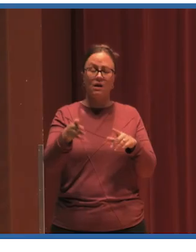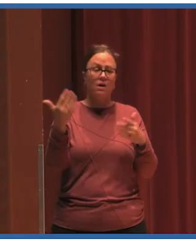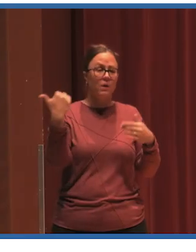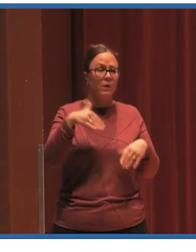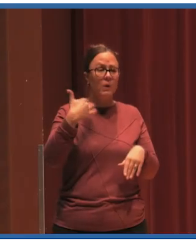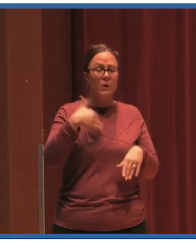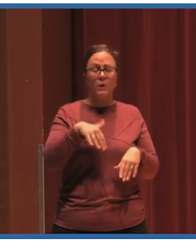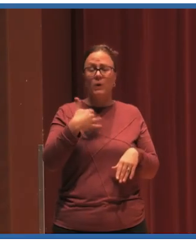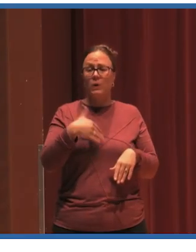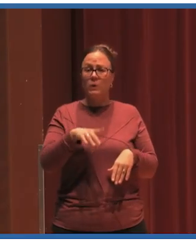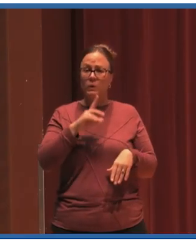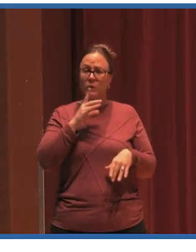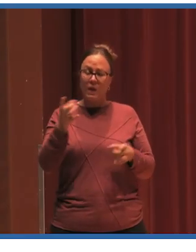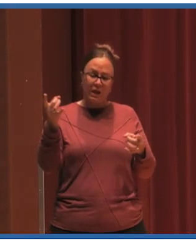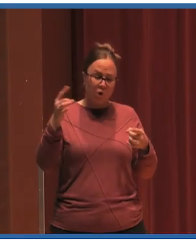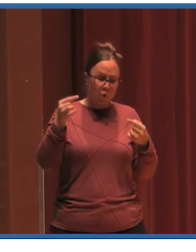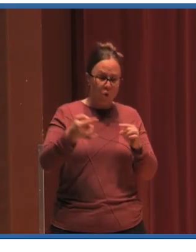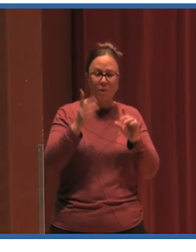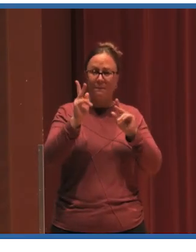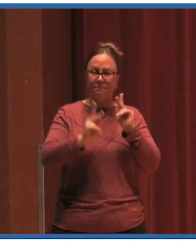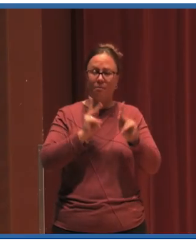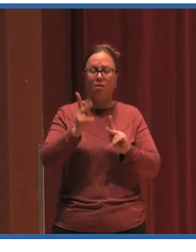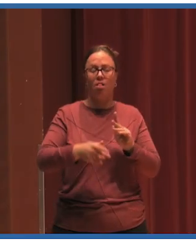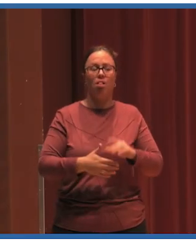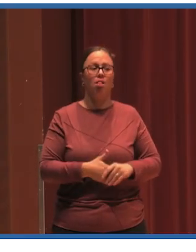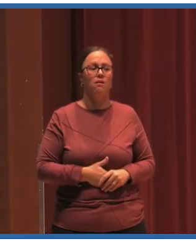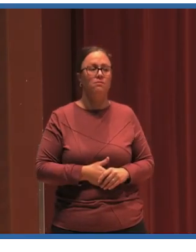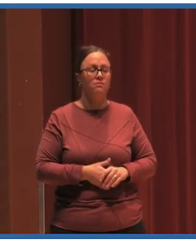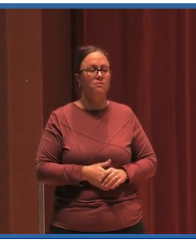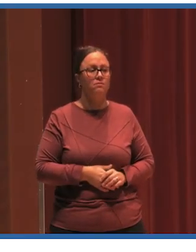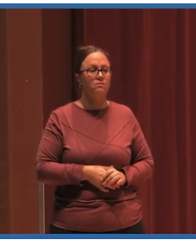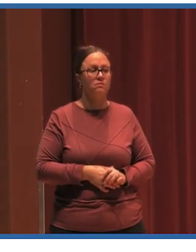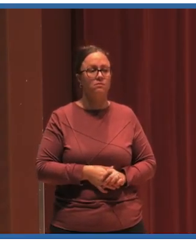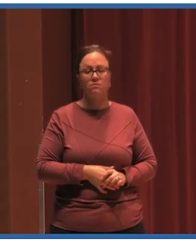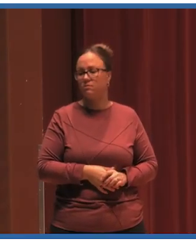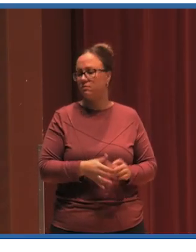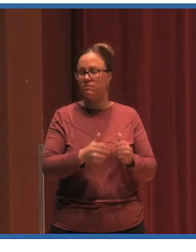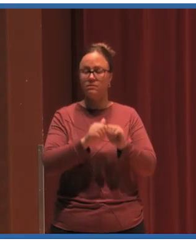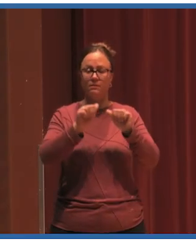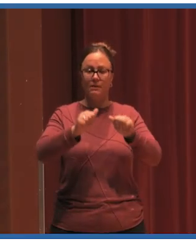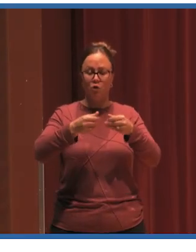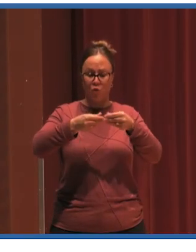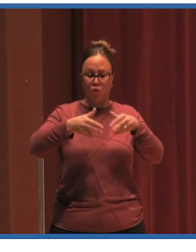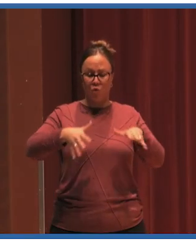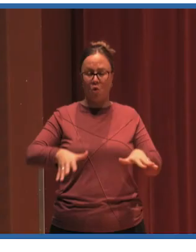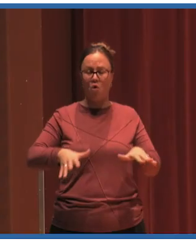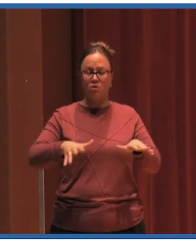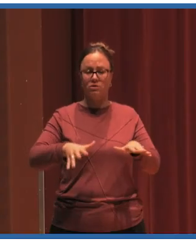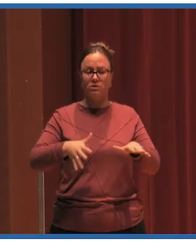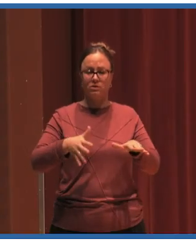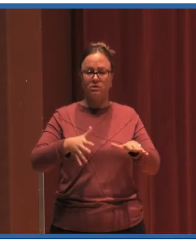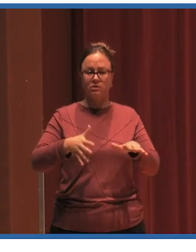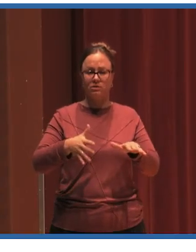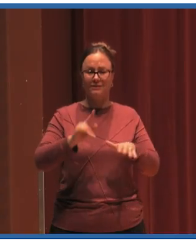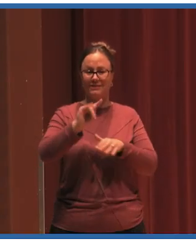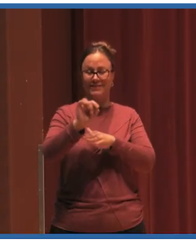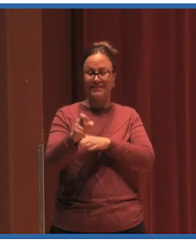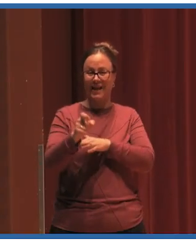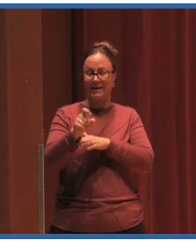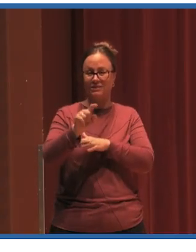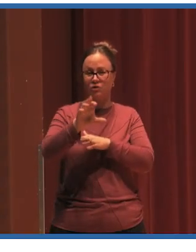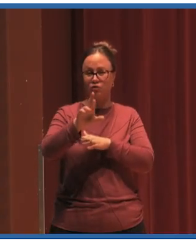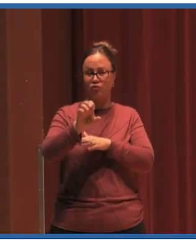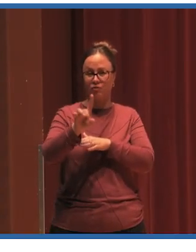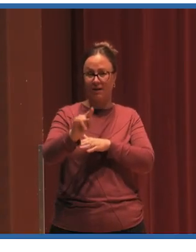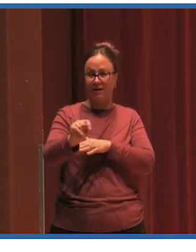some people. And with the potential loss of the enhanced tax credits